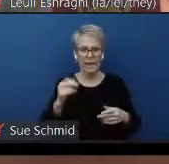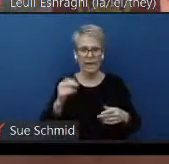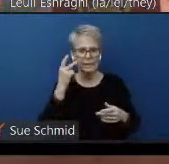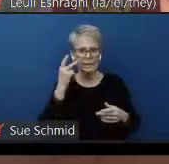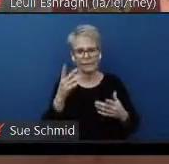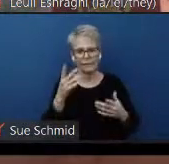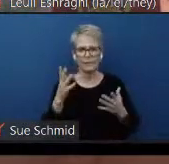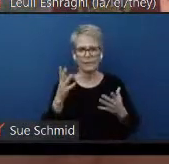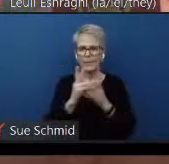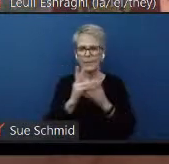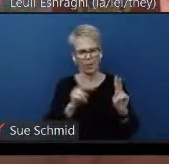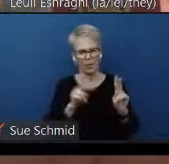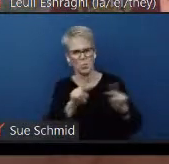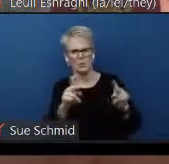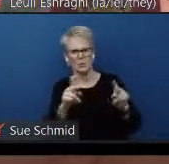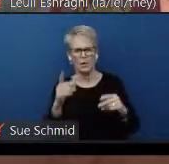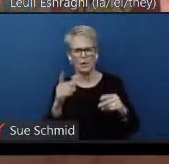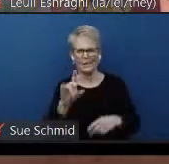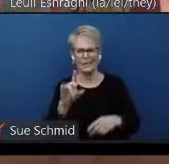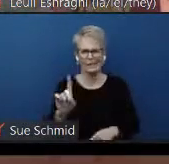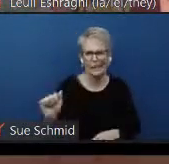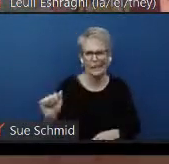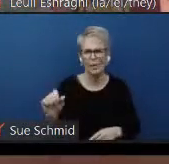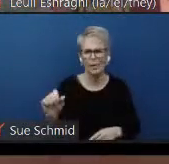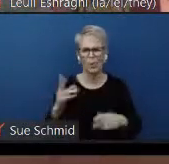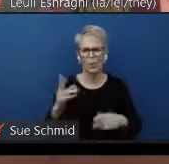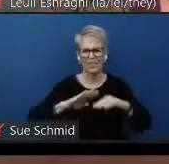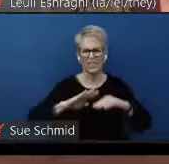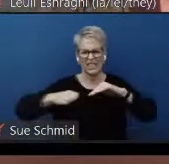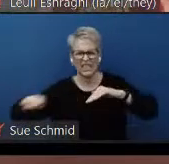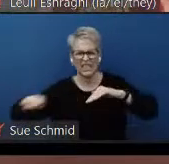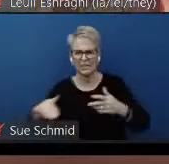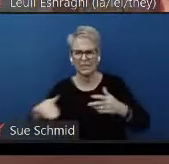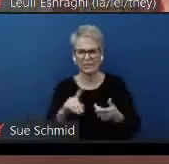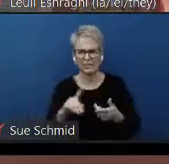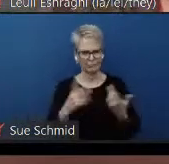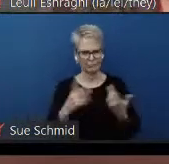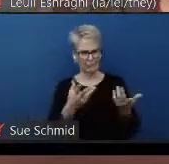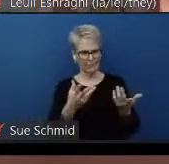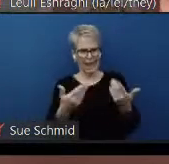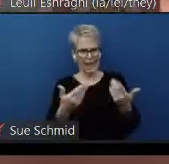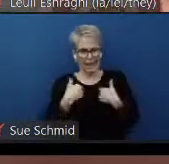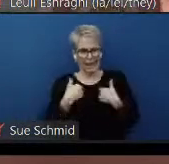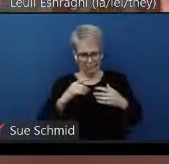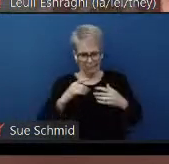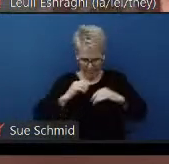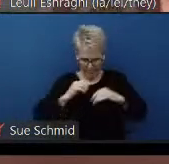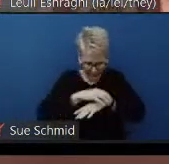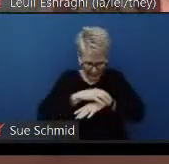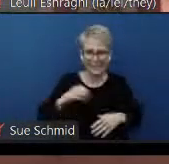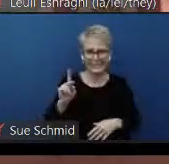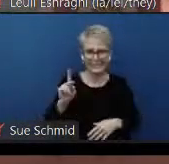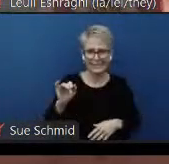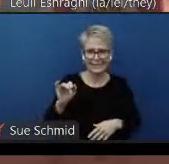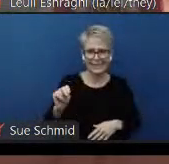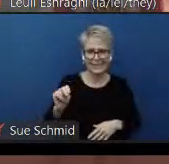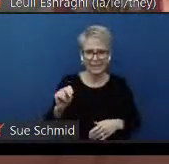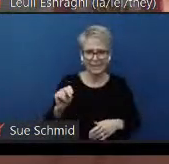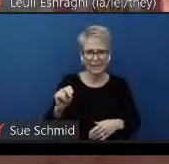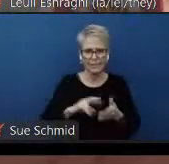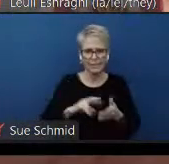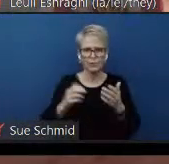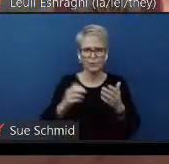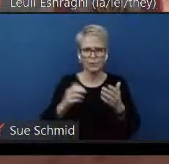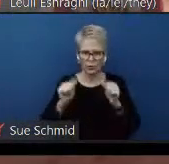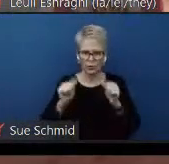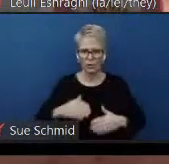disfigured or disabled body, as not, you can't, it's impossible to see it as other. And it was really important for me that it would be just the sort of torso, so